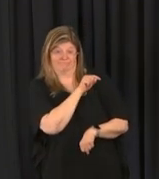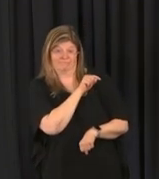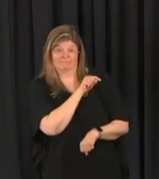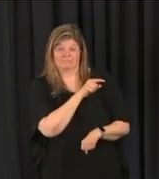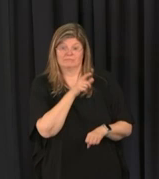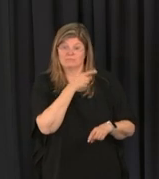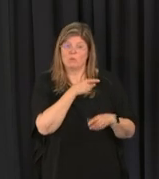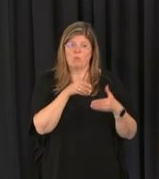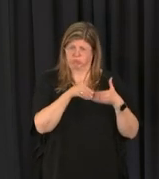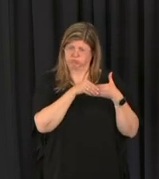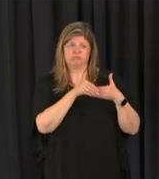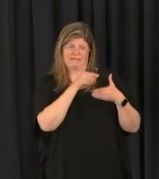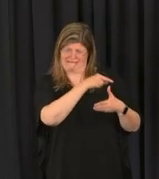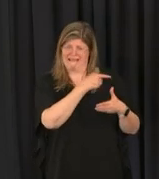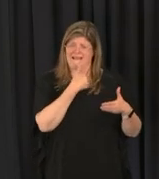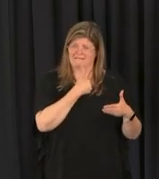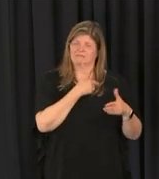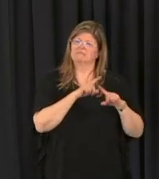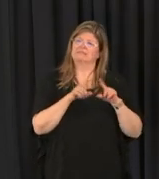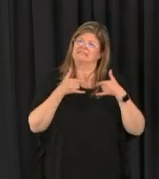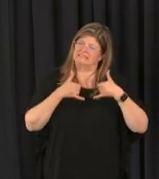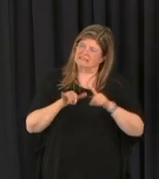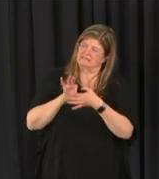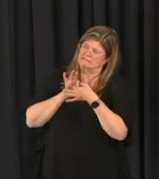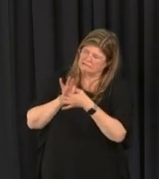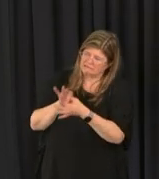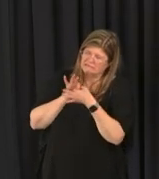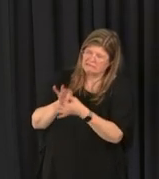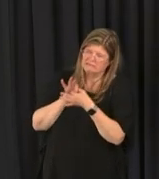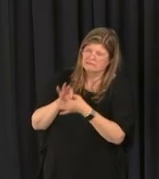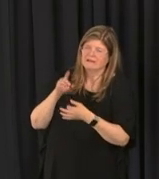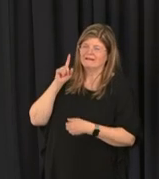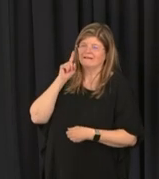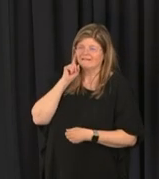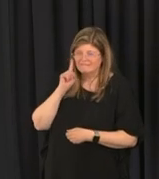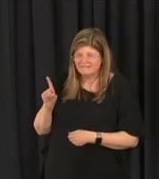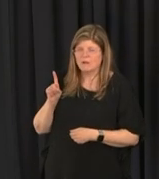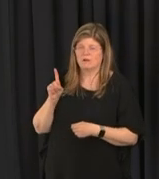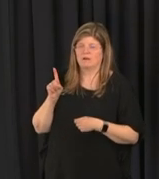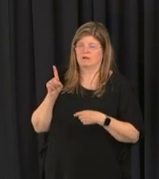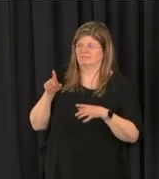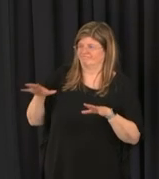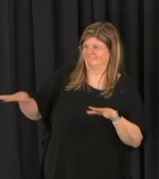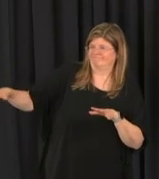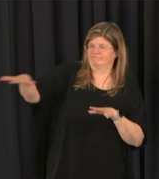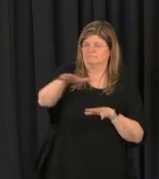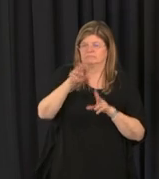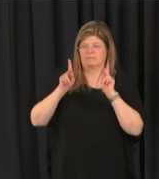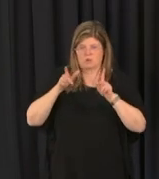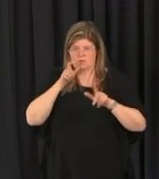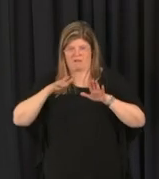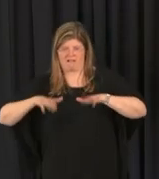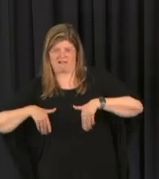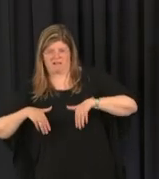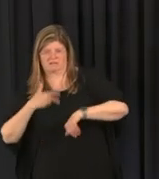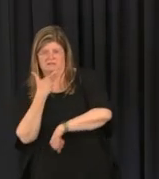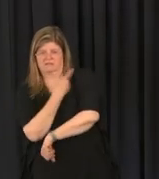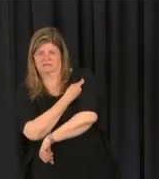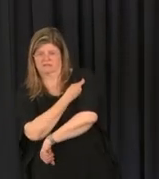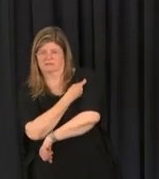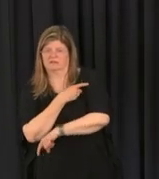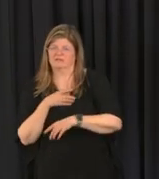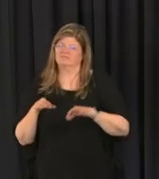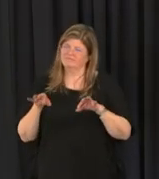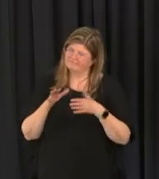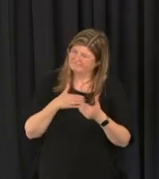that they could do, it's still critically important for fully vaccinated people to take the same precautions as everyone else when out in public, such